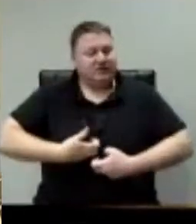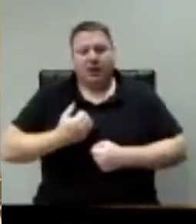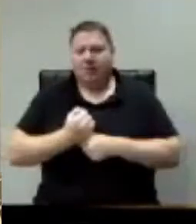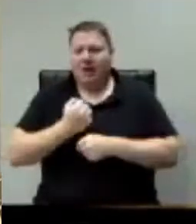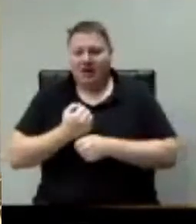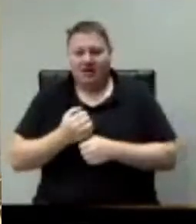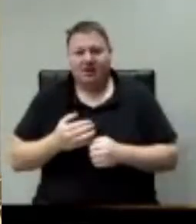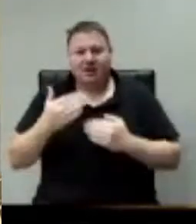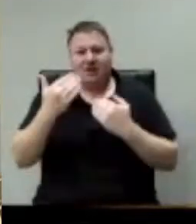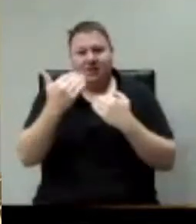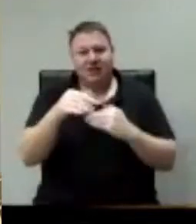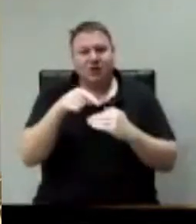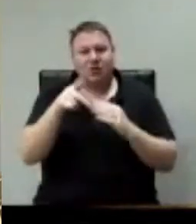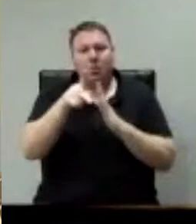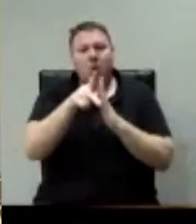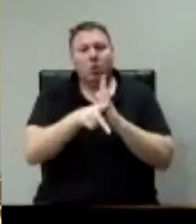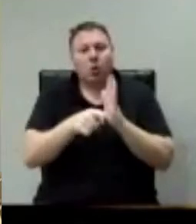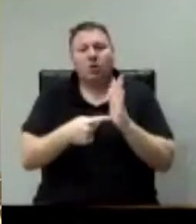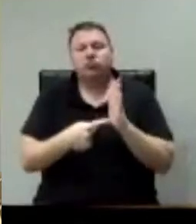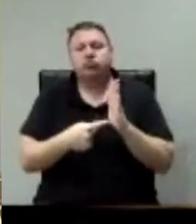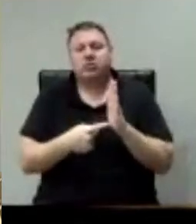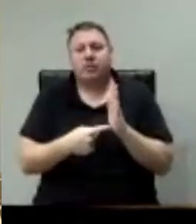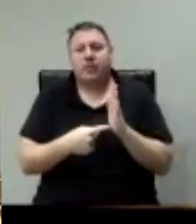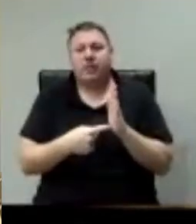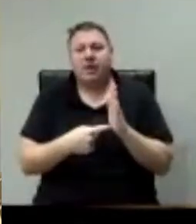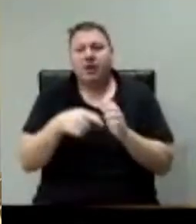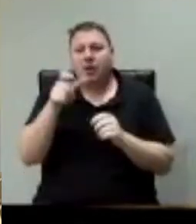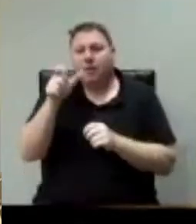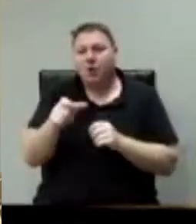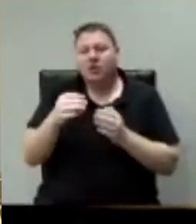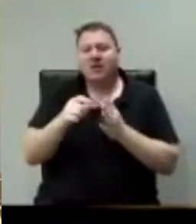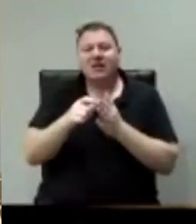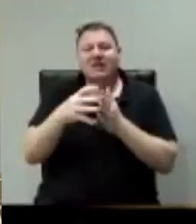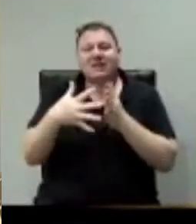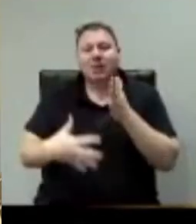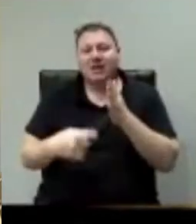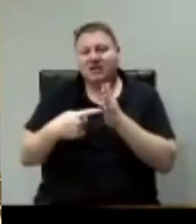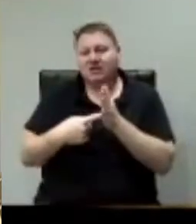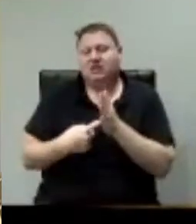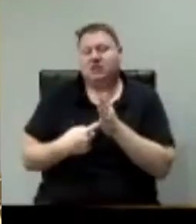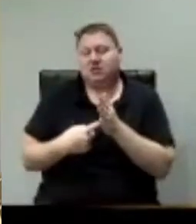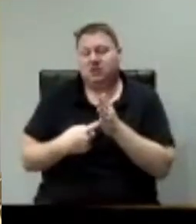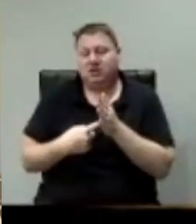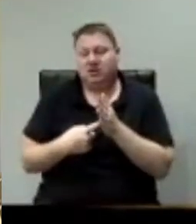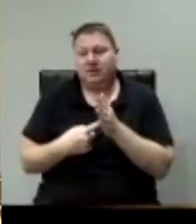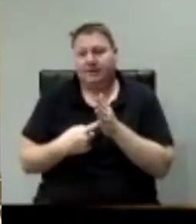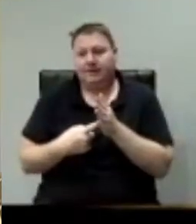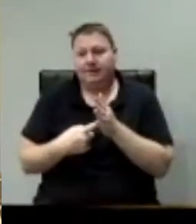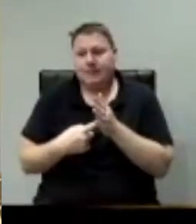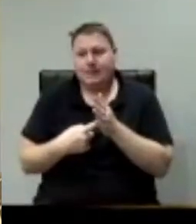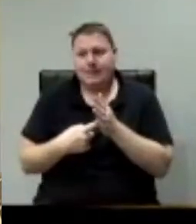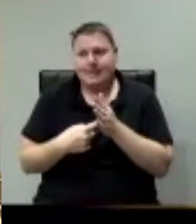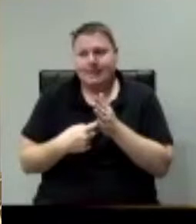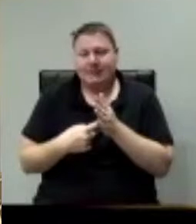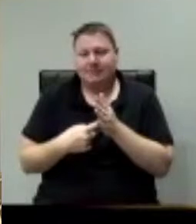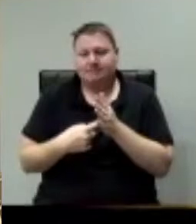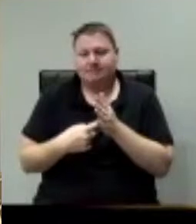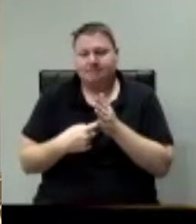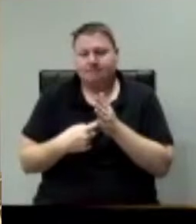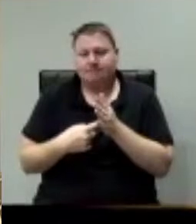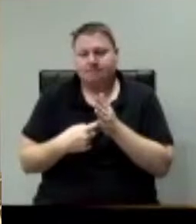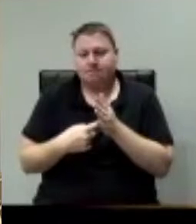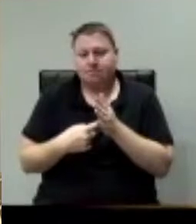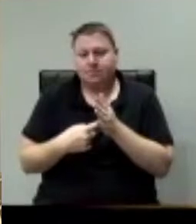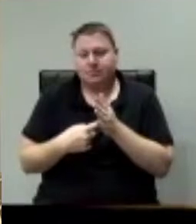There's a section in the protocol dealing with persons with disability. And it was